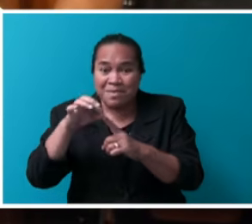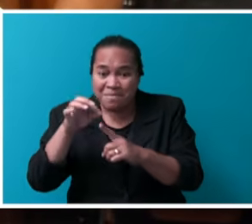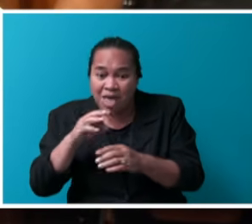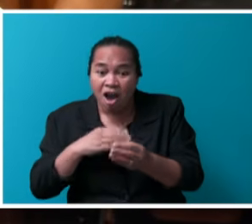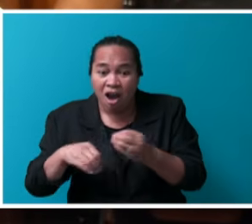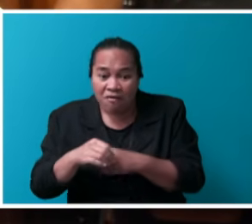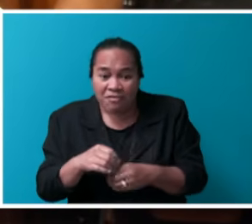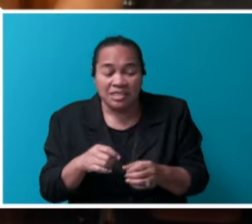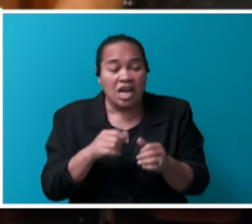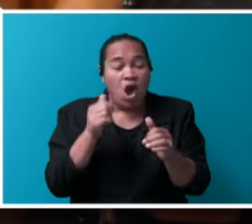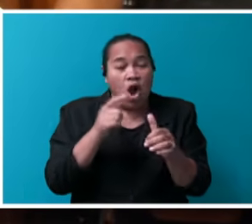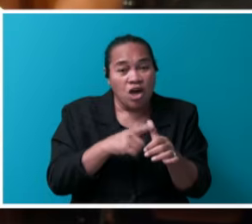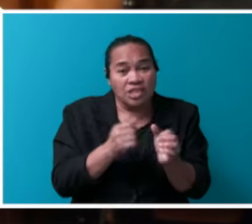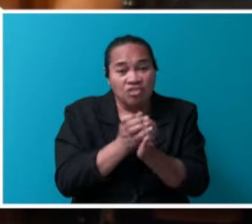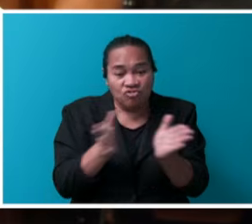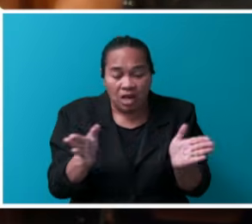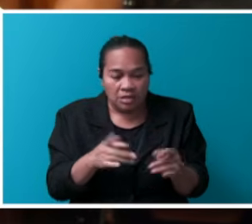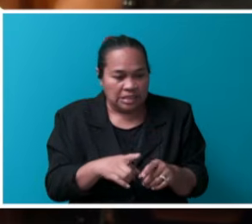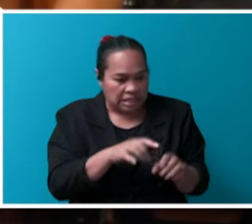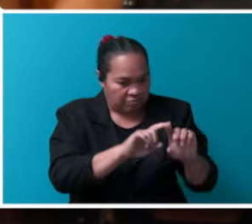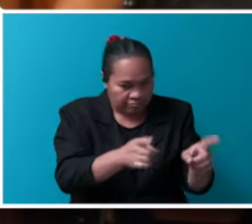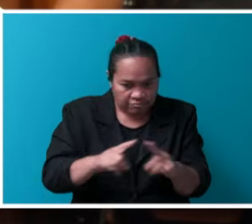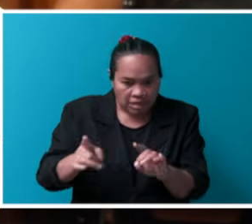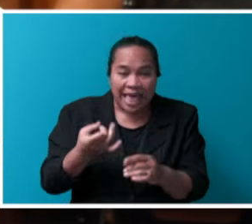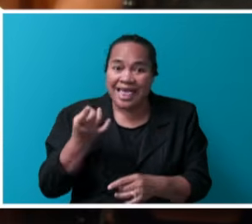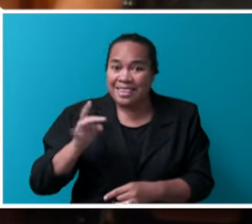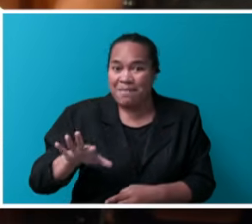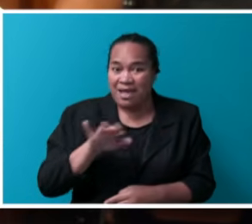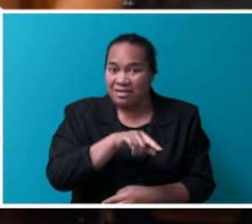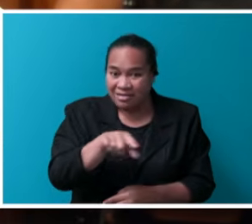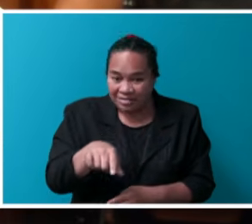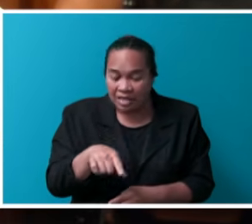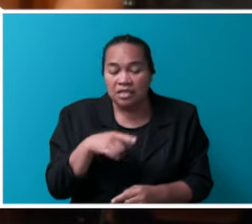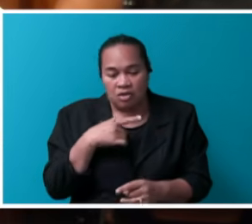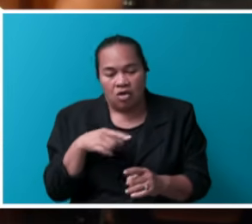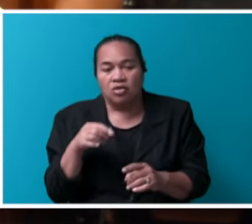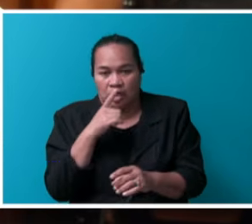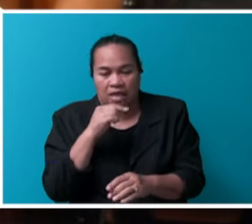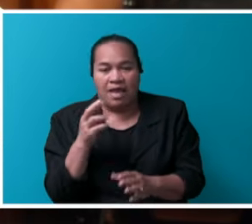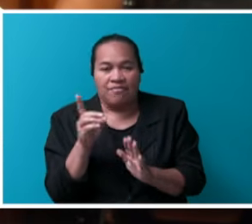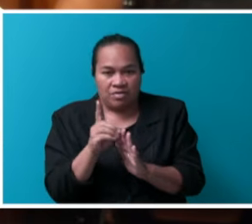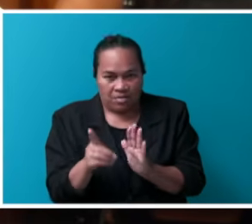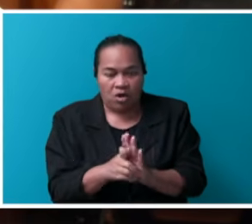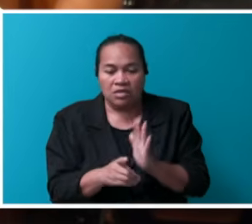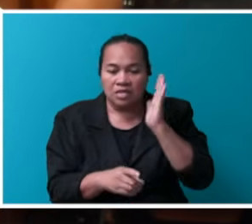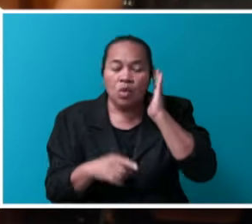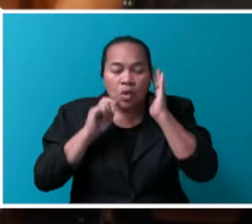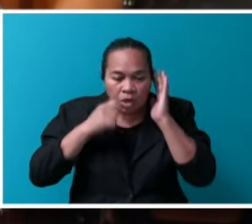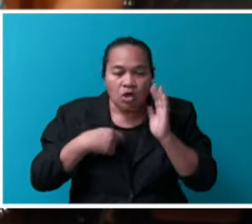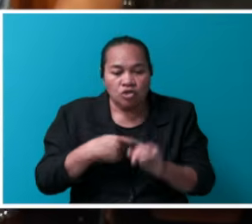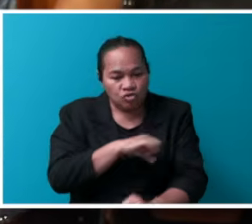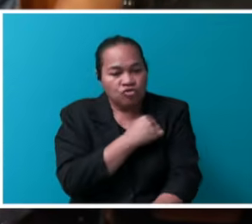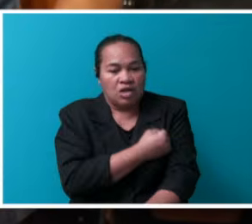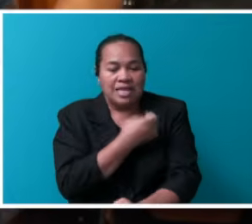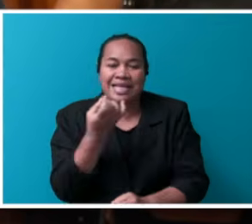Auditor General. These are independent institutions crucial for a well-functioning democracy. We will continue to further strengthen the